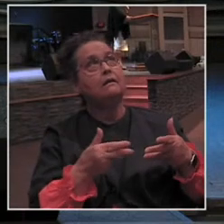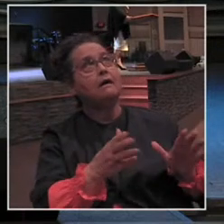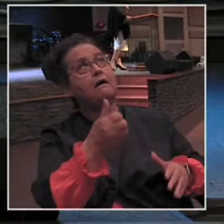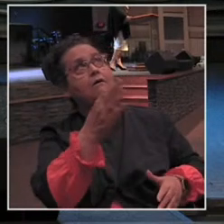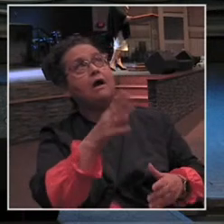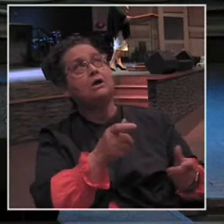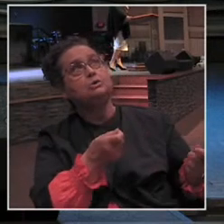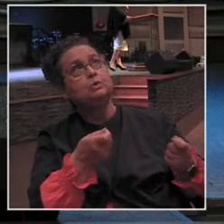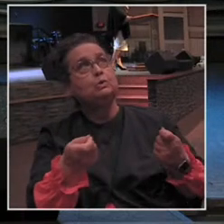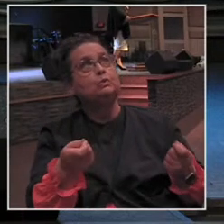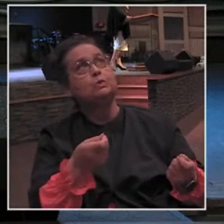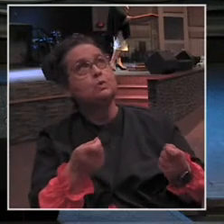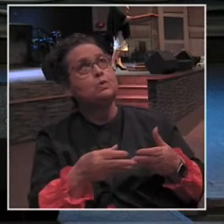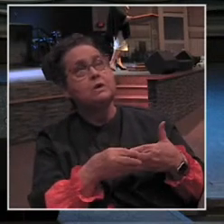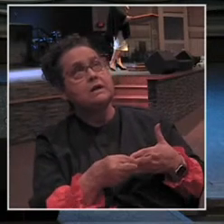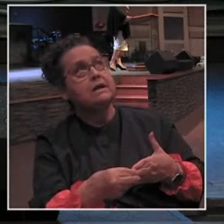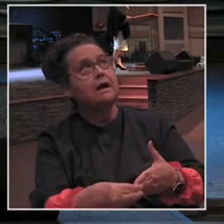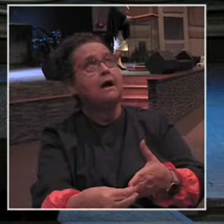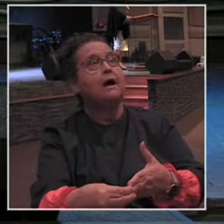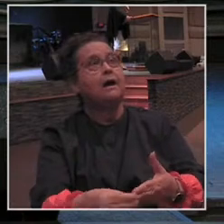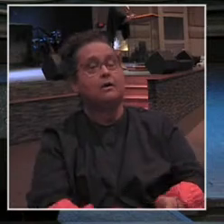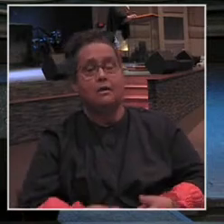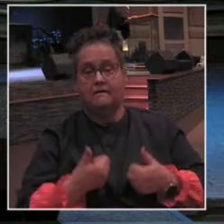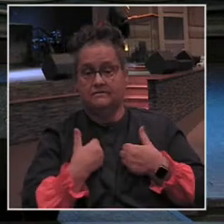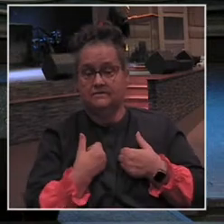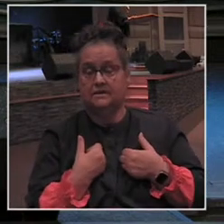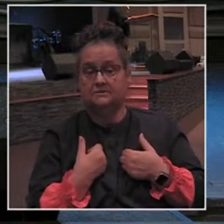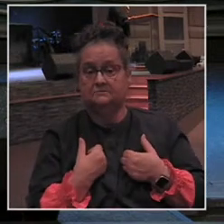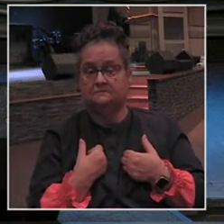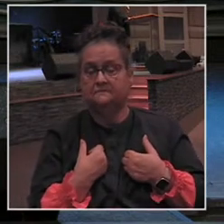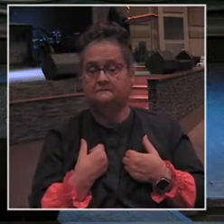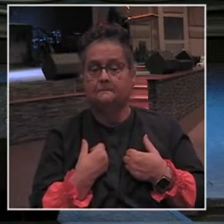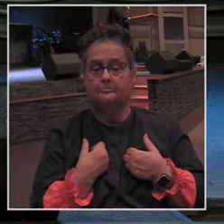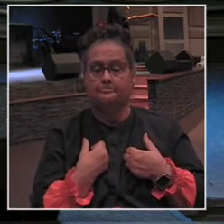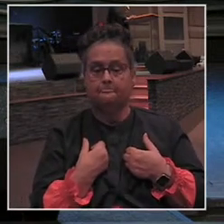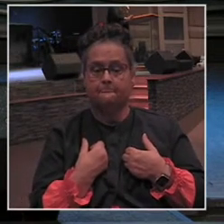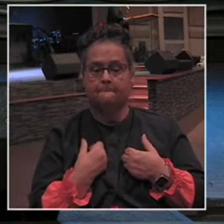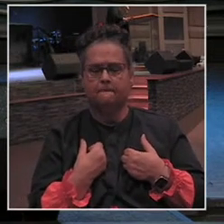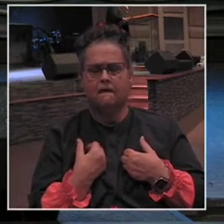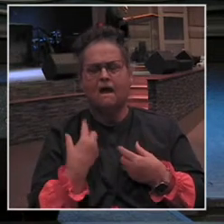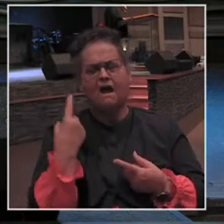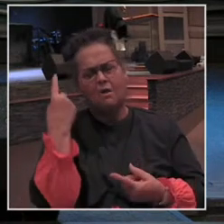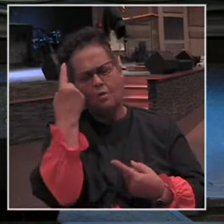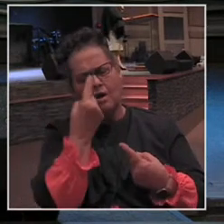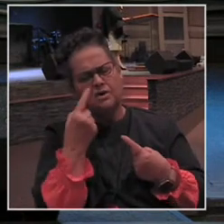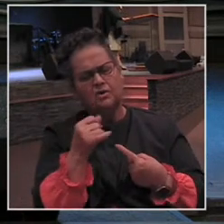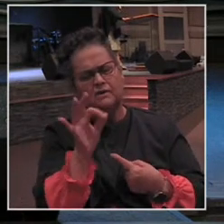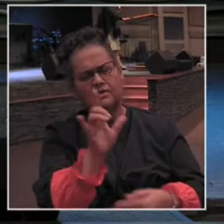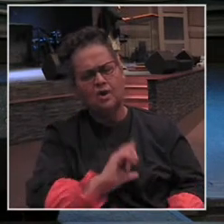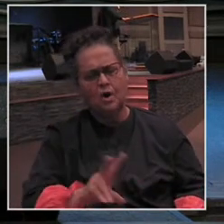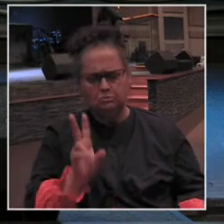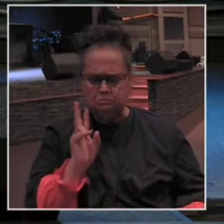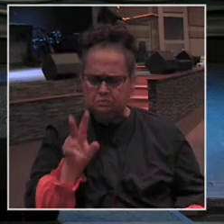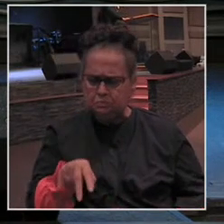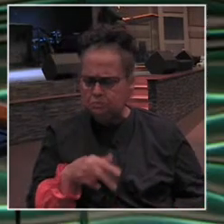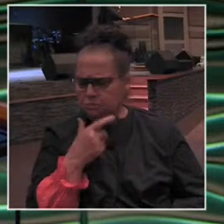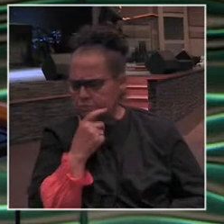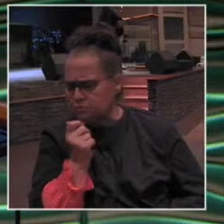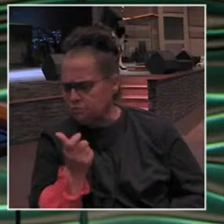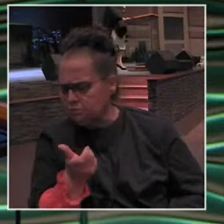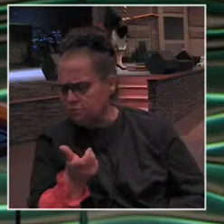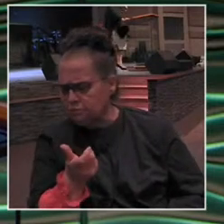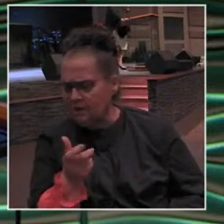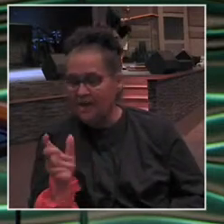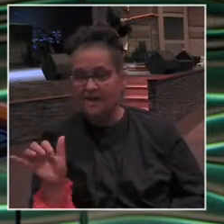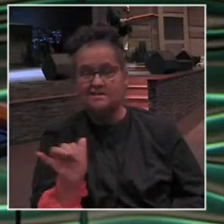to steer and guide our lives. I often wonder if the Lord looks down on the world today and has